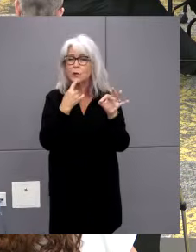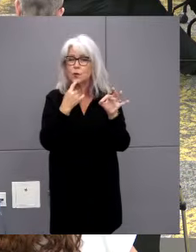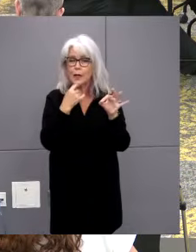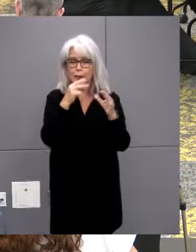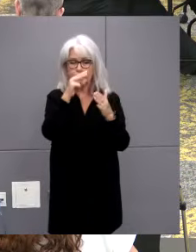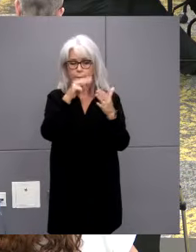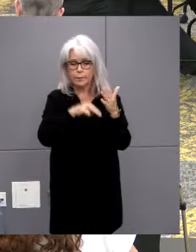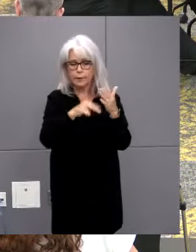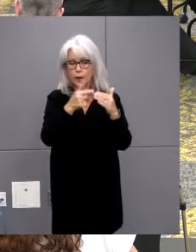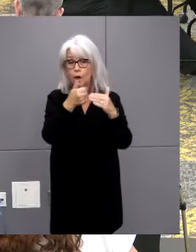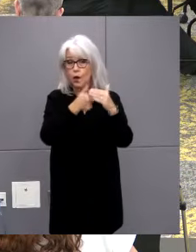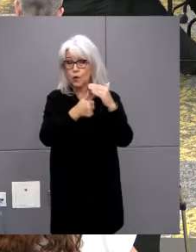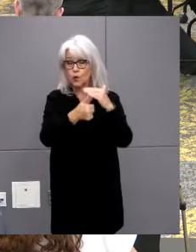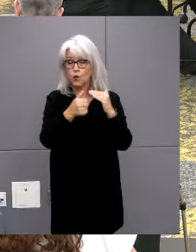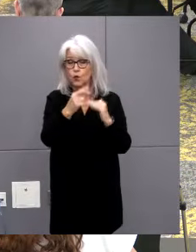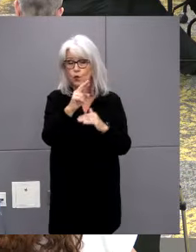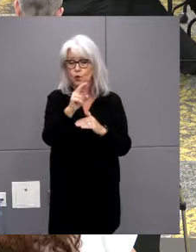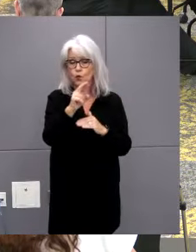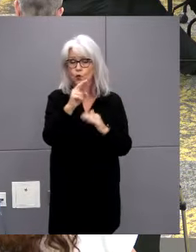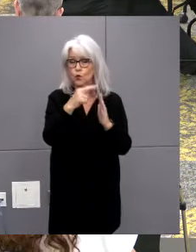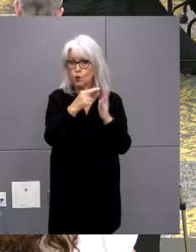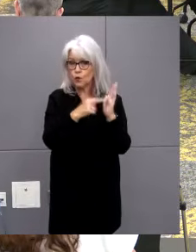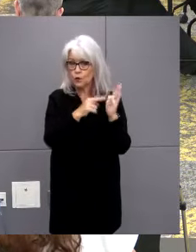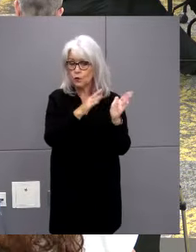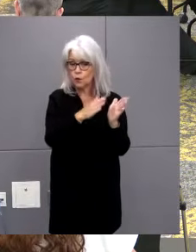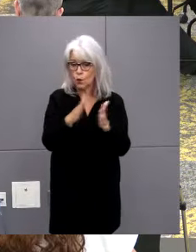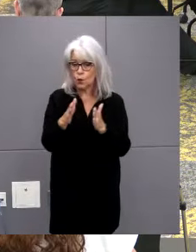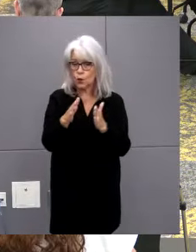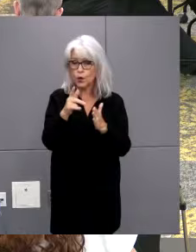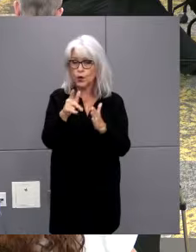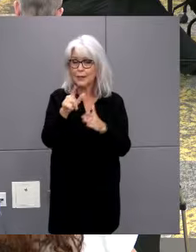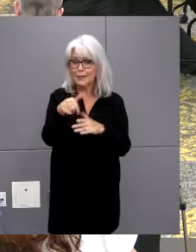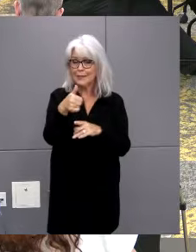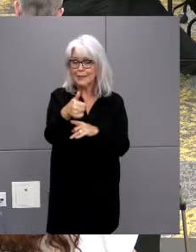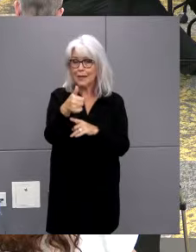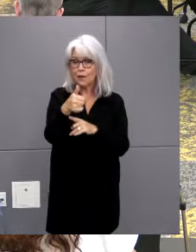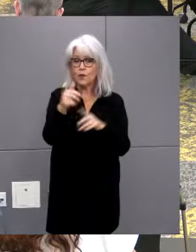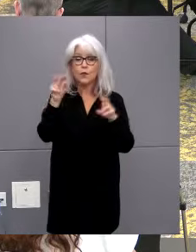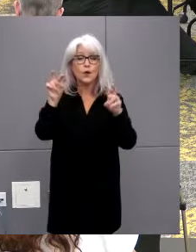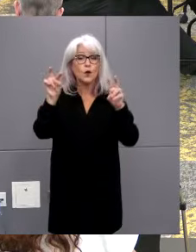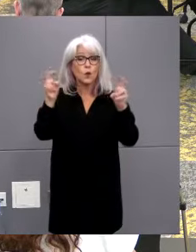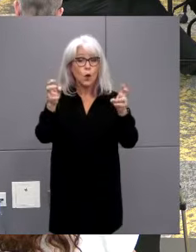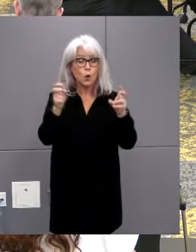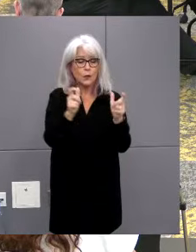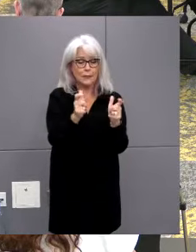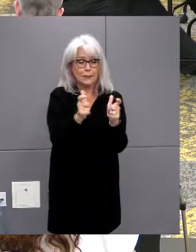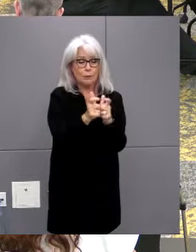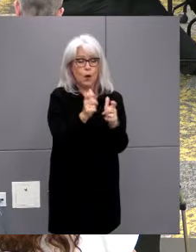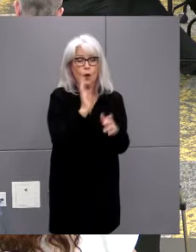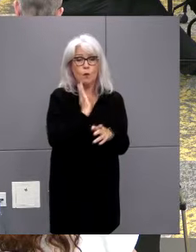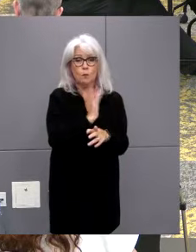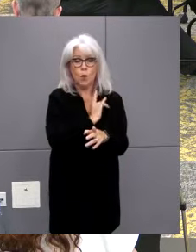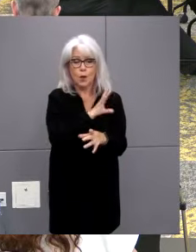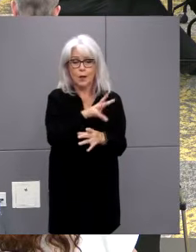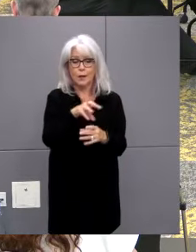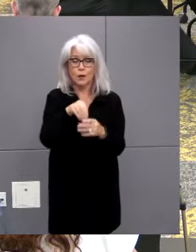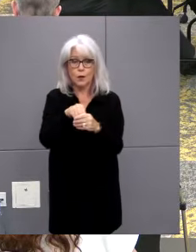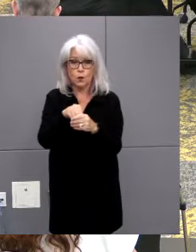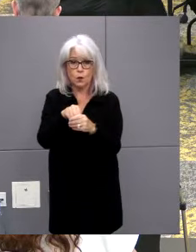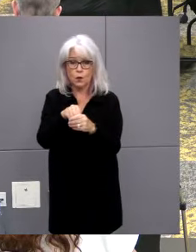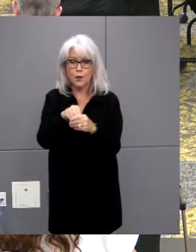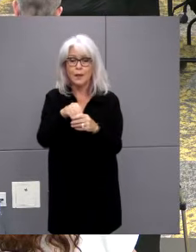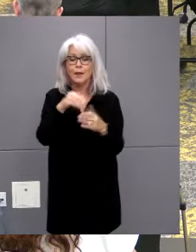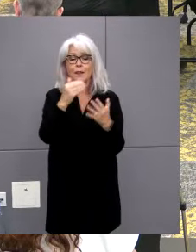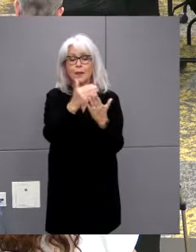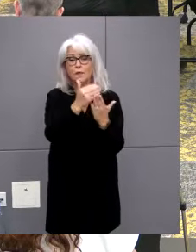Rules of Order, the first by itself, the quote, "small board rules include," The